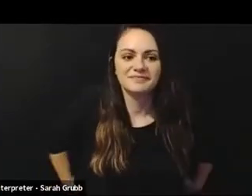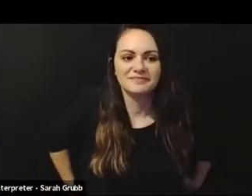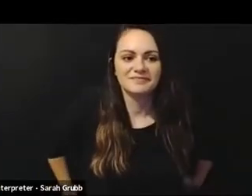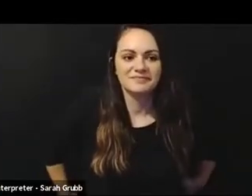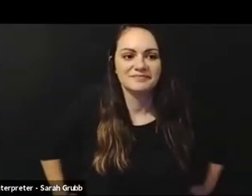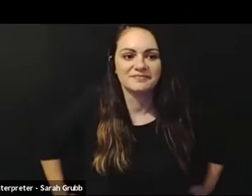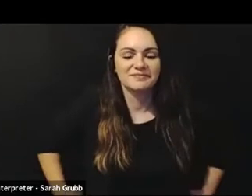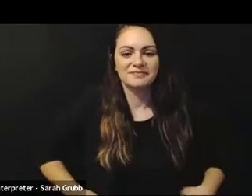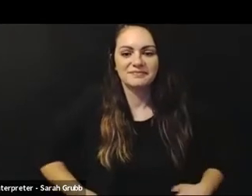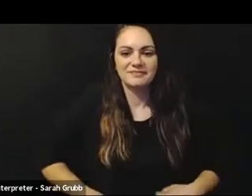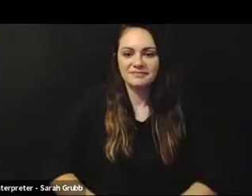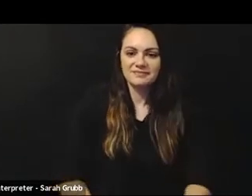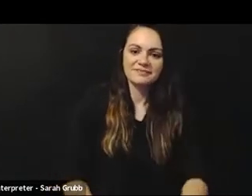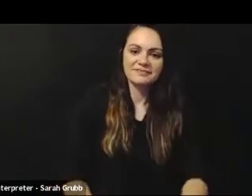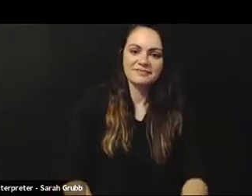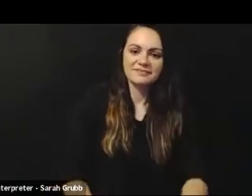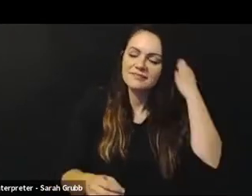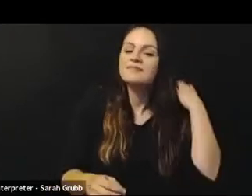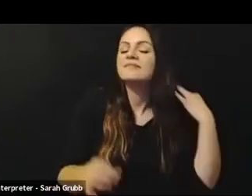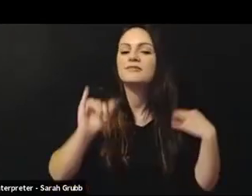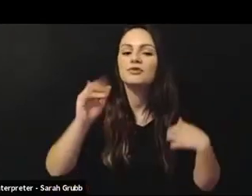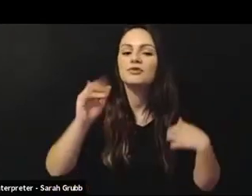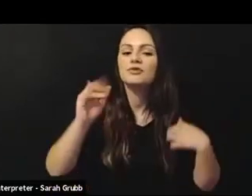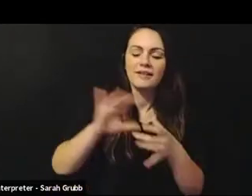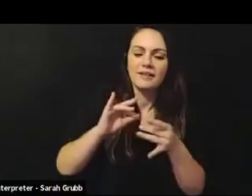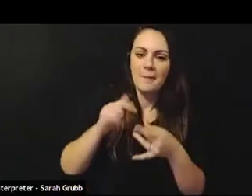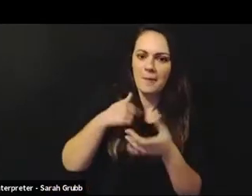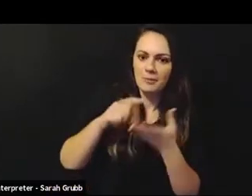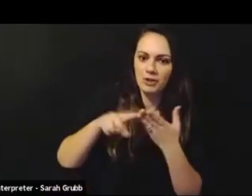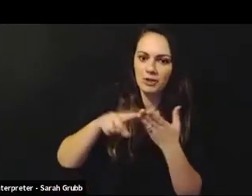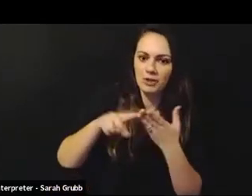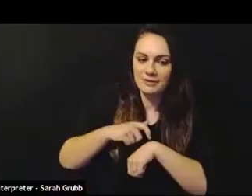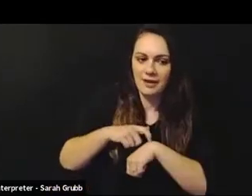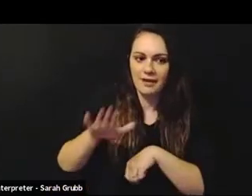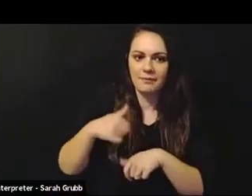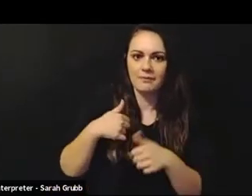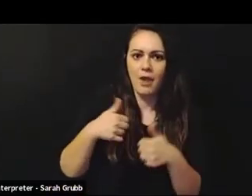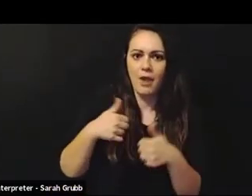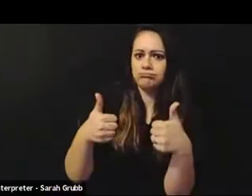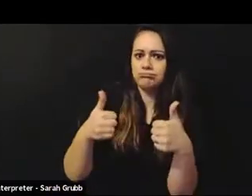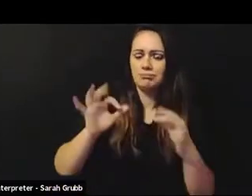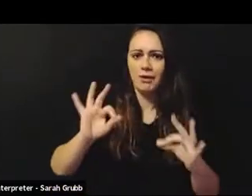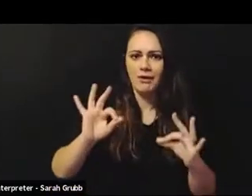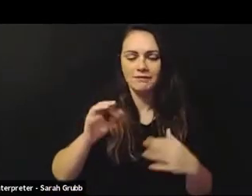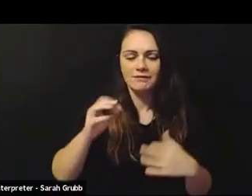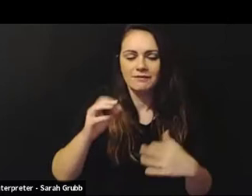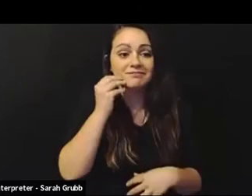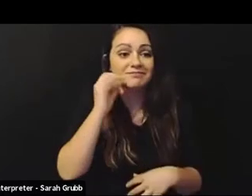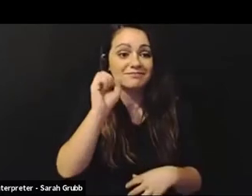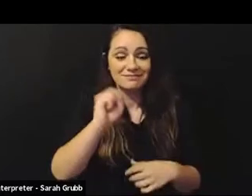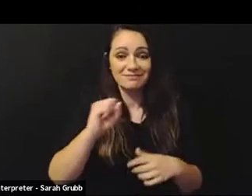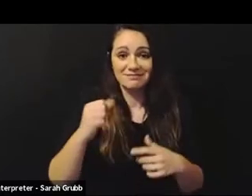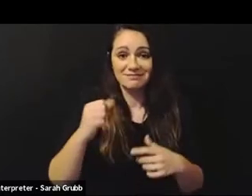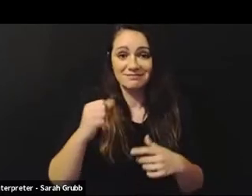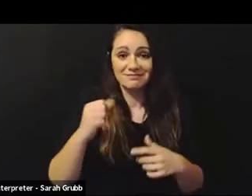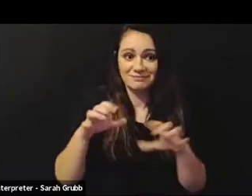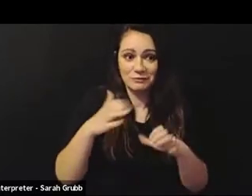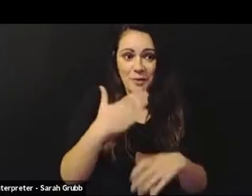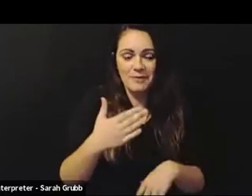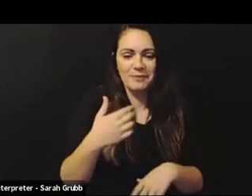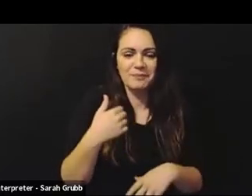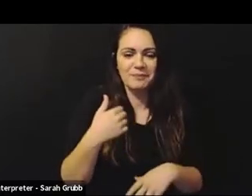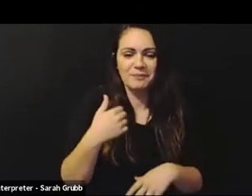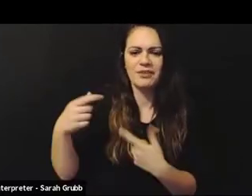Oh, this is good. We're doing good. Yeah, we're doing really well. But so far, that was just pretty much the only comment within